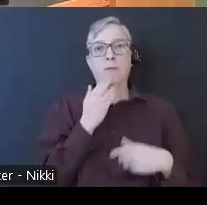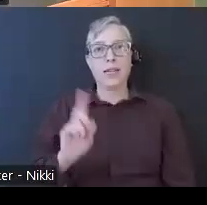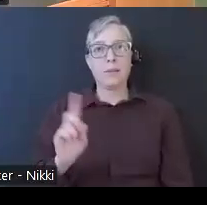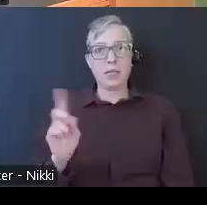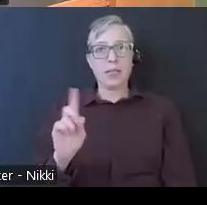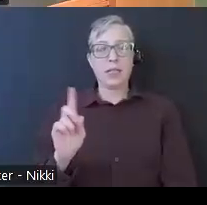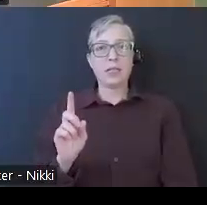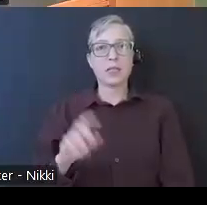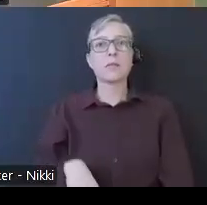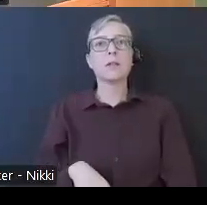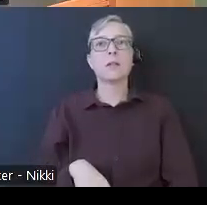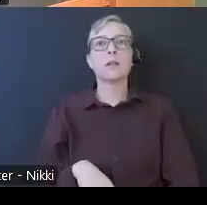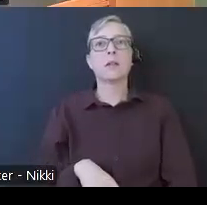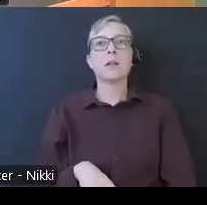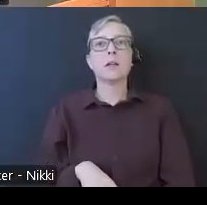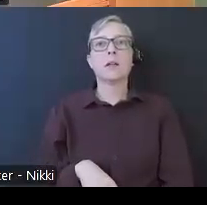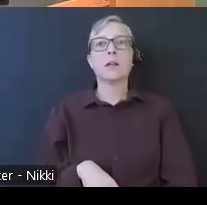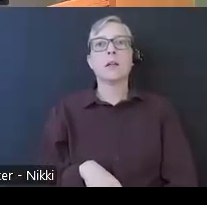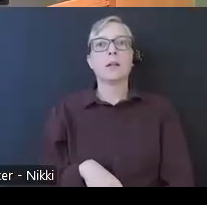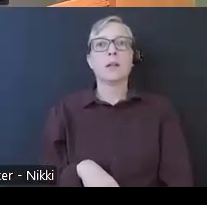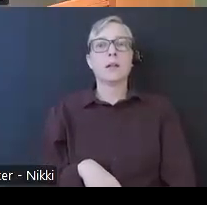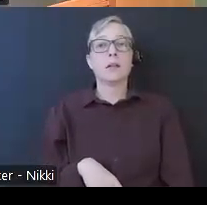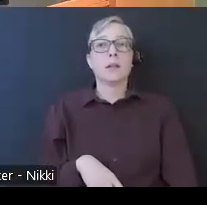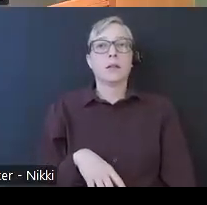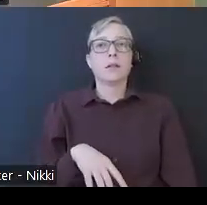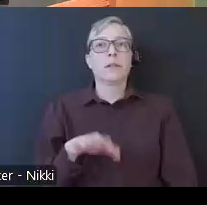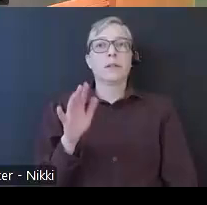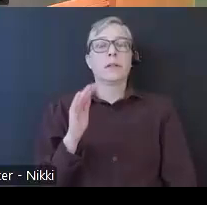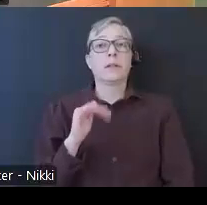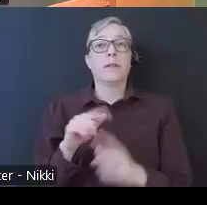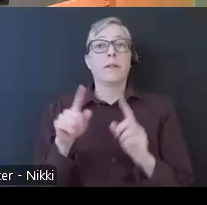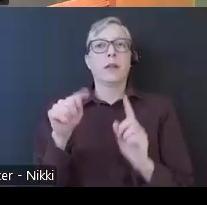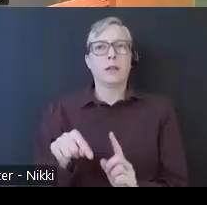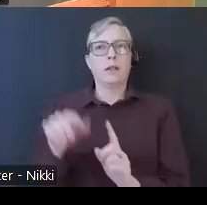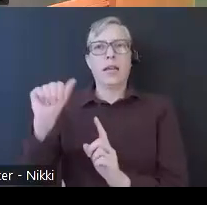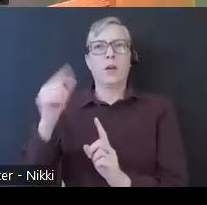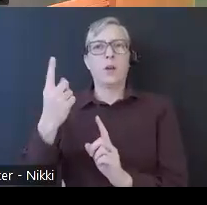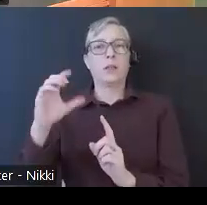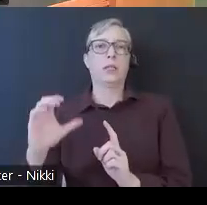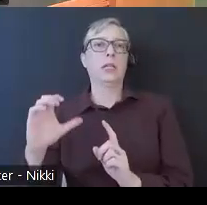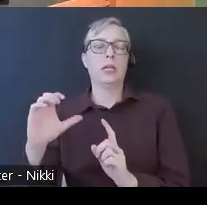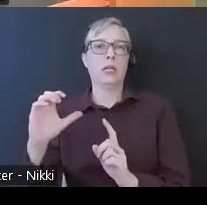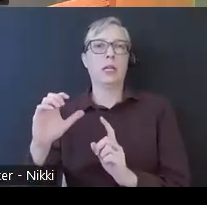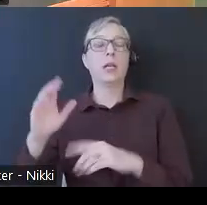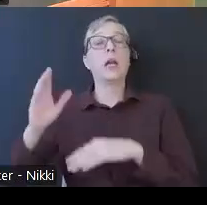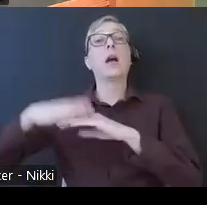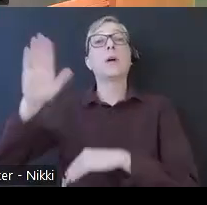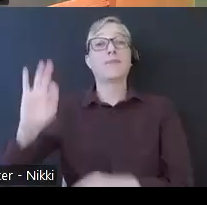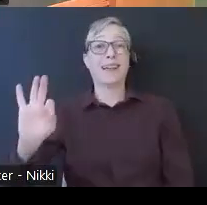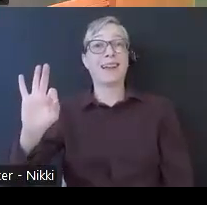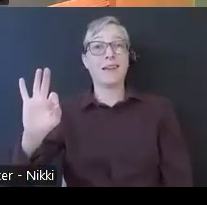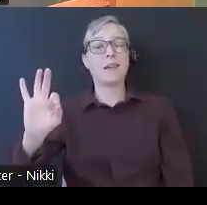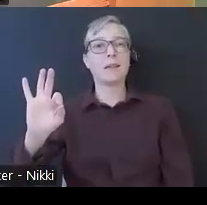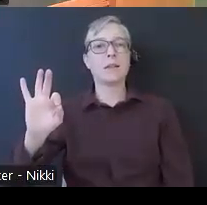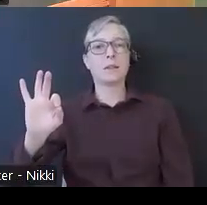an glycosylated hemoglobin above 9, which is a measure of poor control. So our thoughts are, why